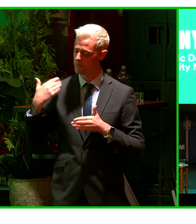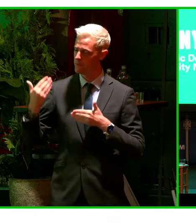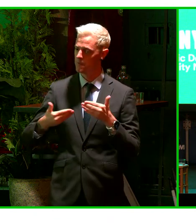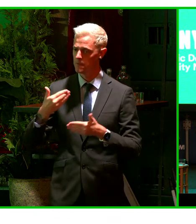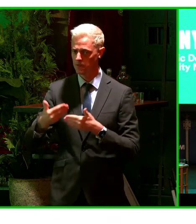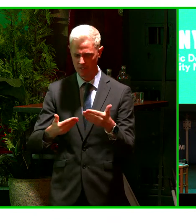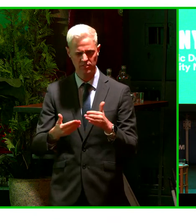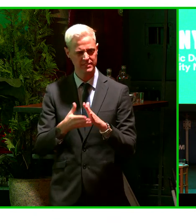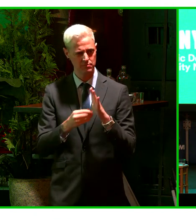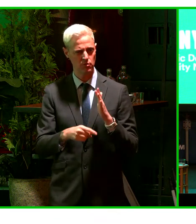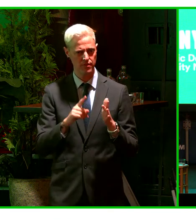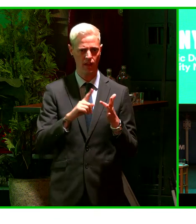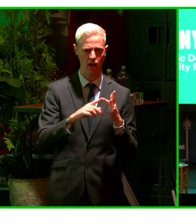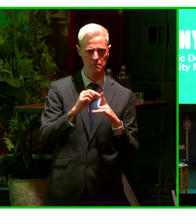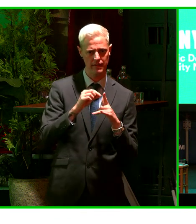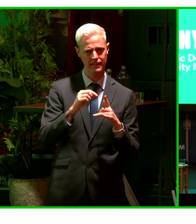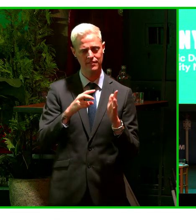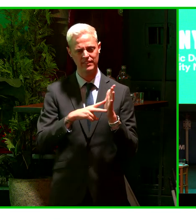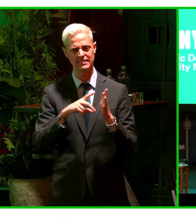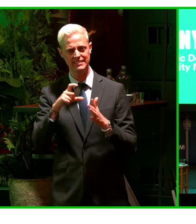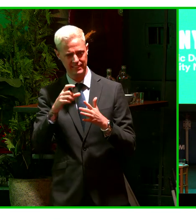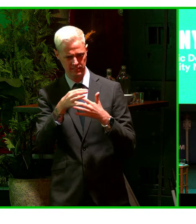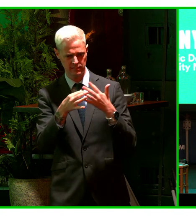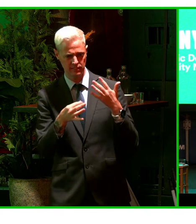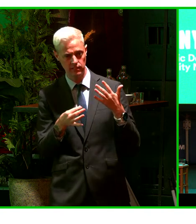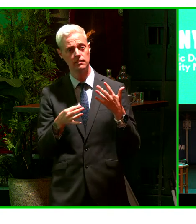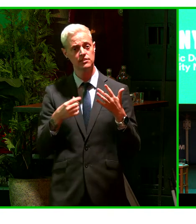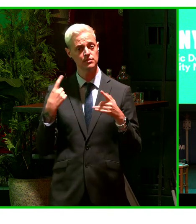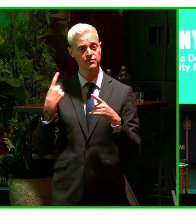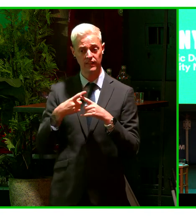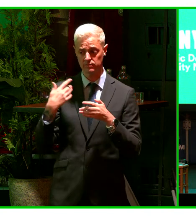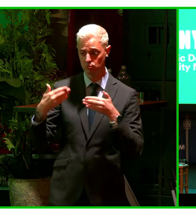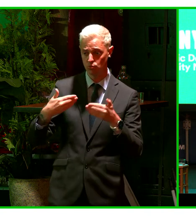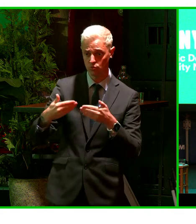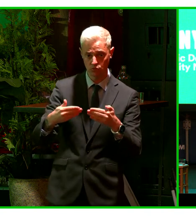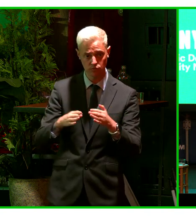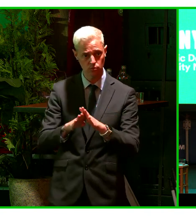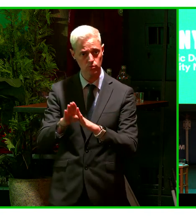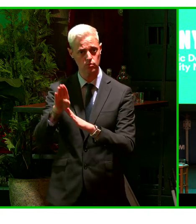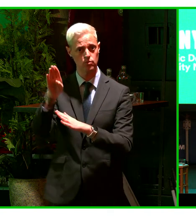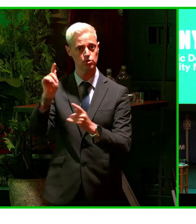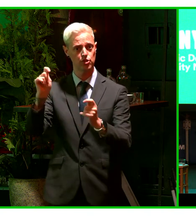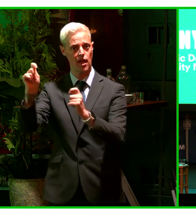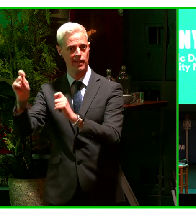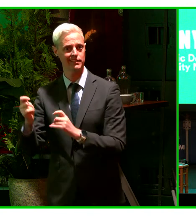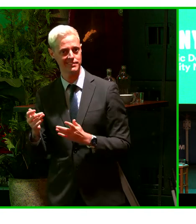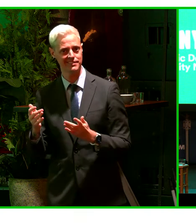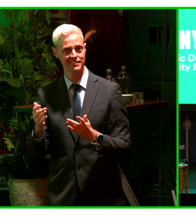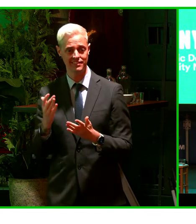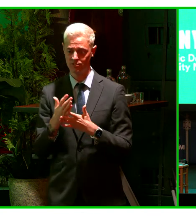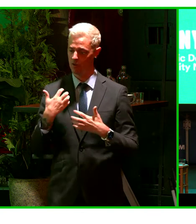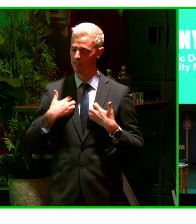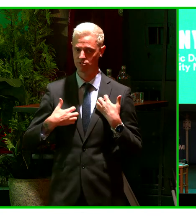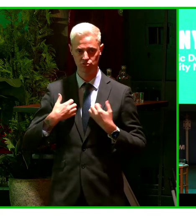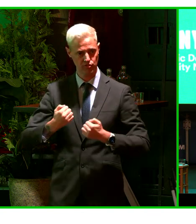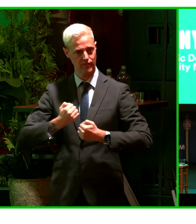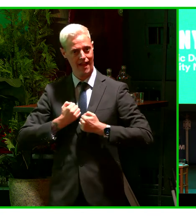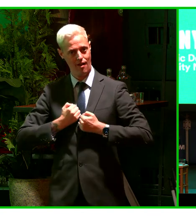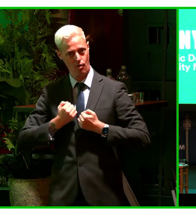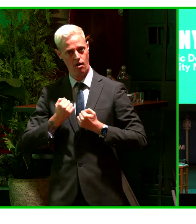IPCC reports. So it's an exciting time, it's a fast-moving time, it's a really interesting time to be in the energy